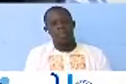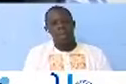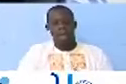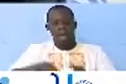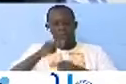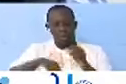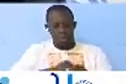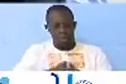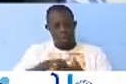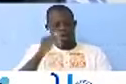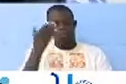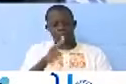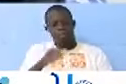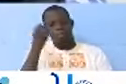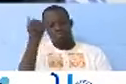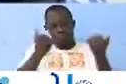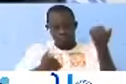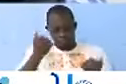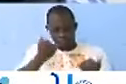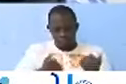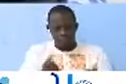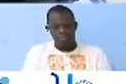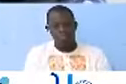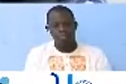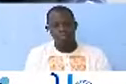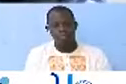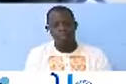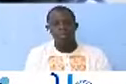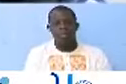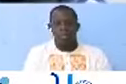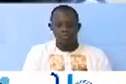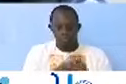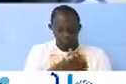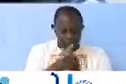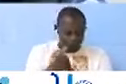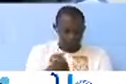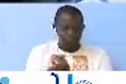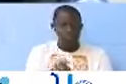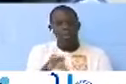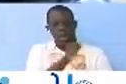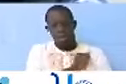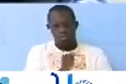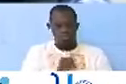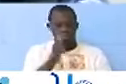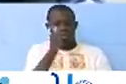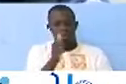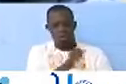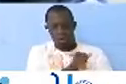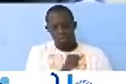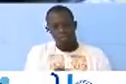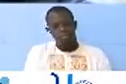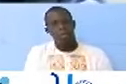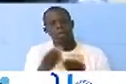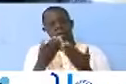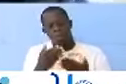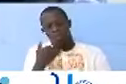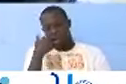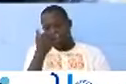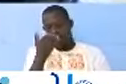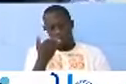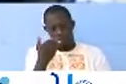After he alighted from the vehicle, he shook hands. I said to him,